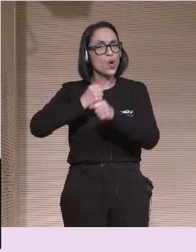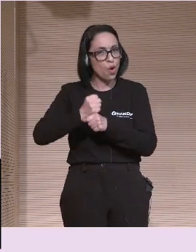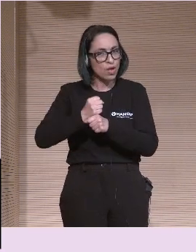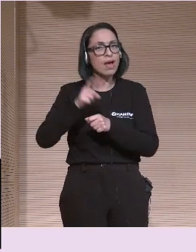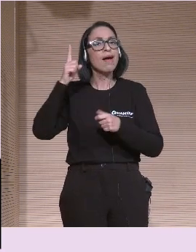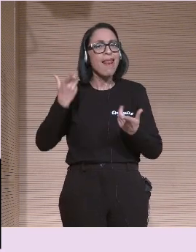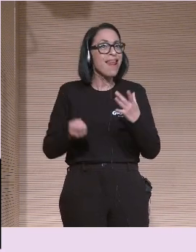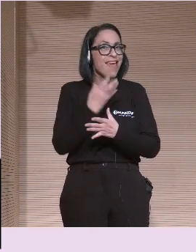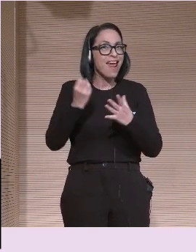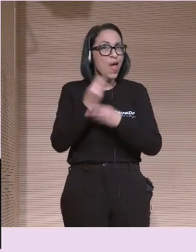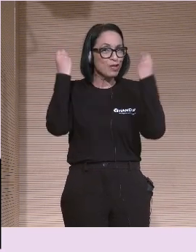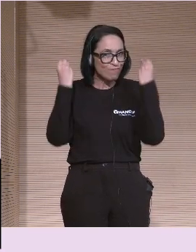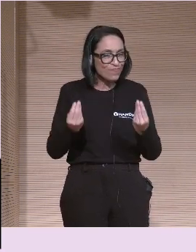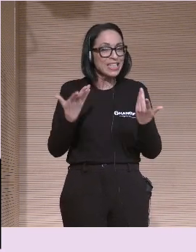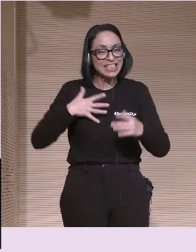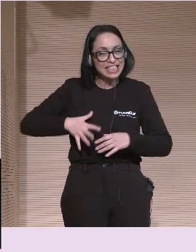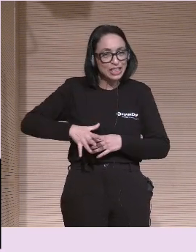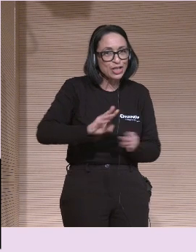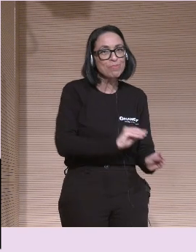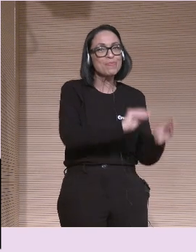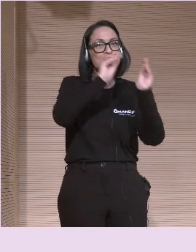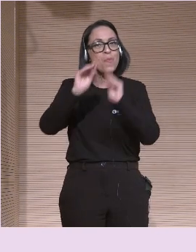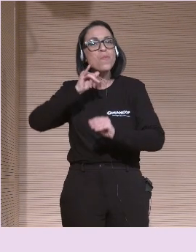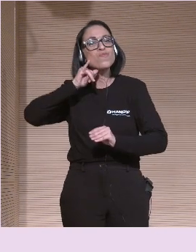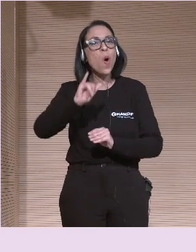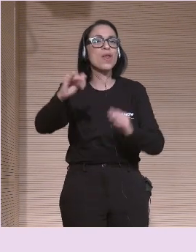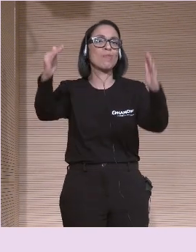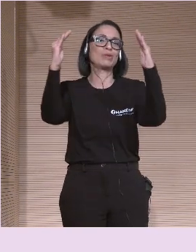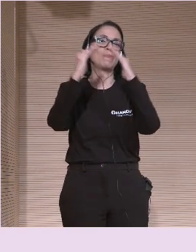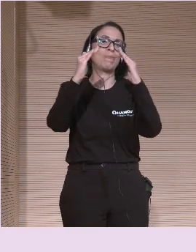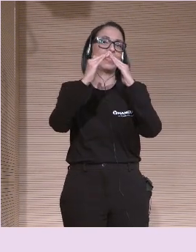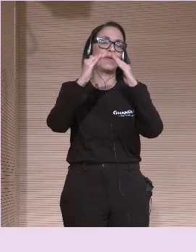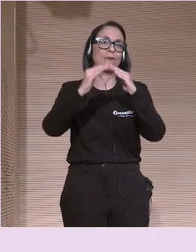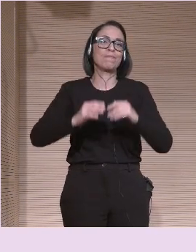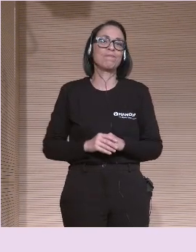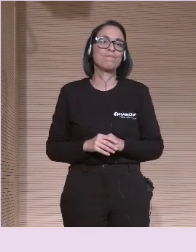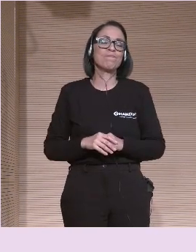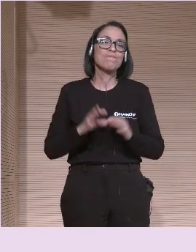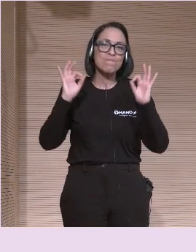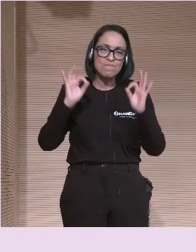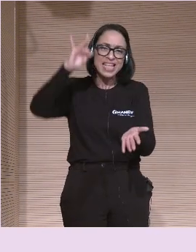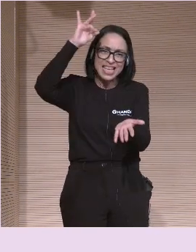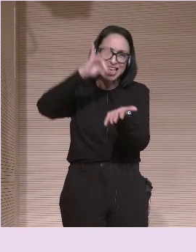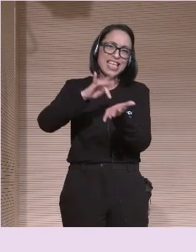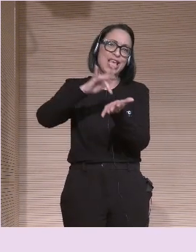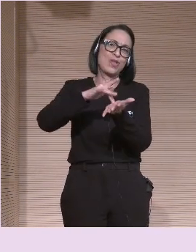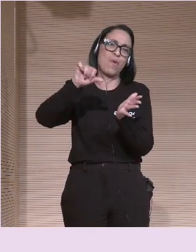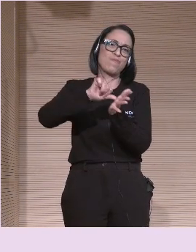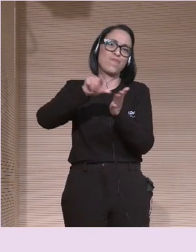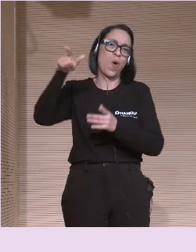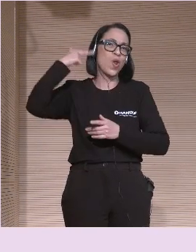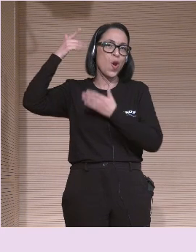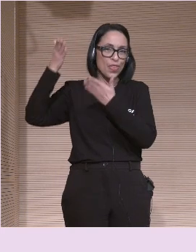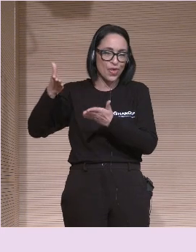prospect of a permanent home, the opportunity for a permanent home as part of a new development which is now being built right in the heart of the City of London that's going to be